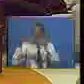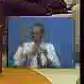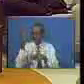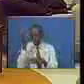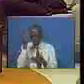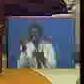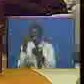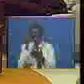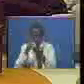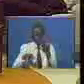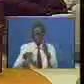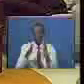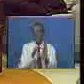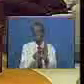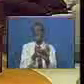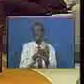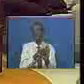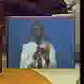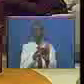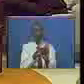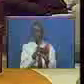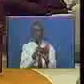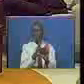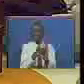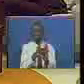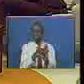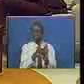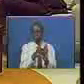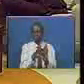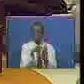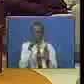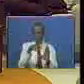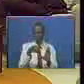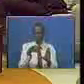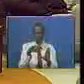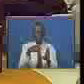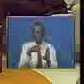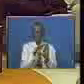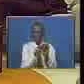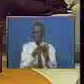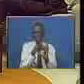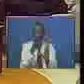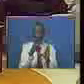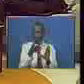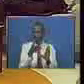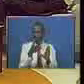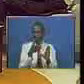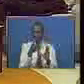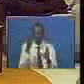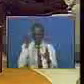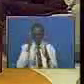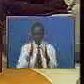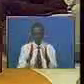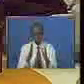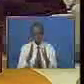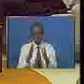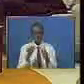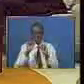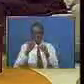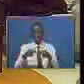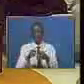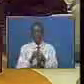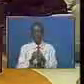psychology psychology yes and that should be USRU yes Fred I know that